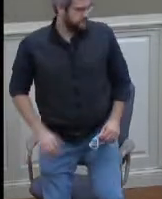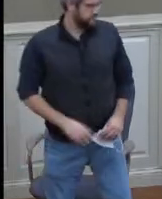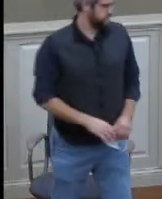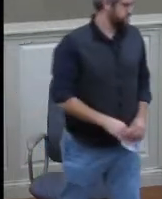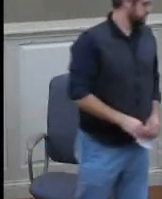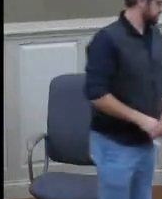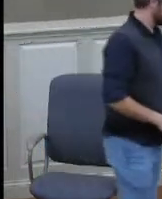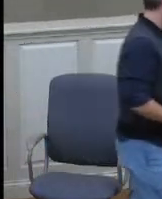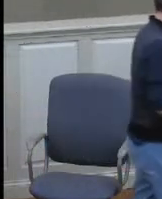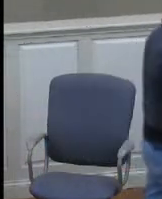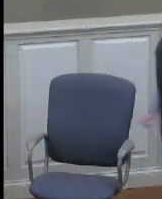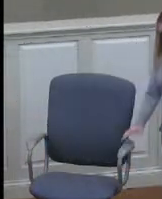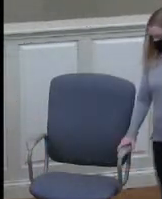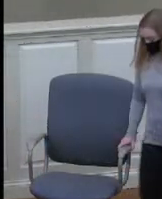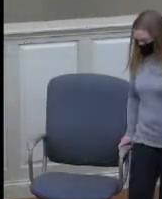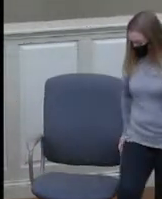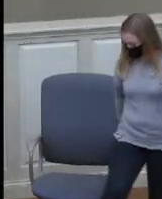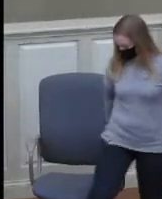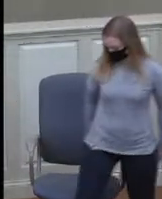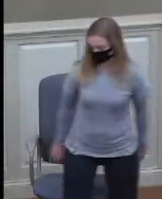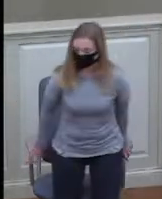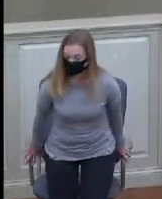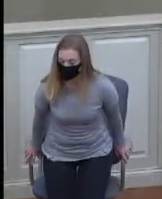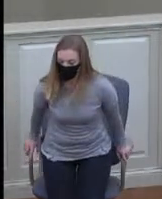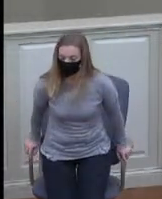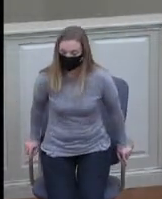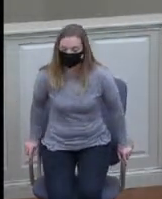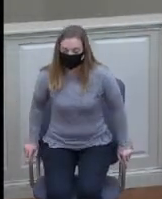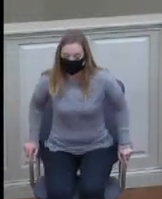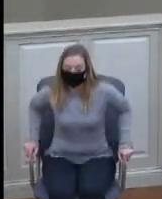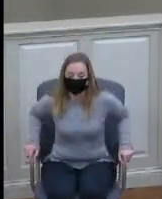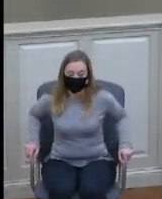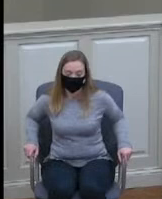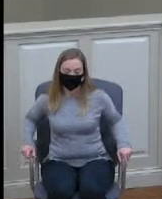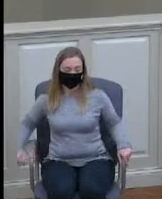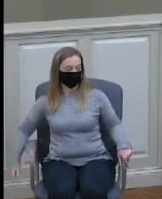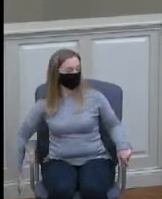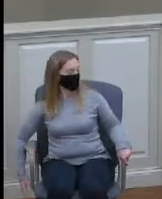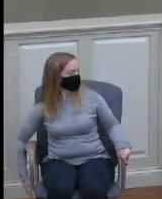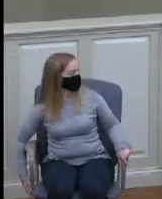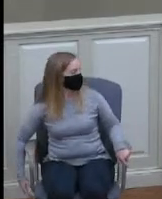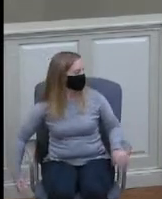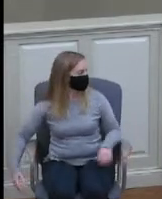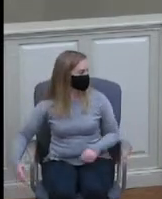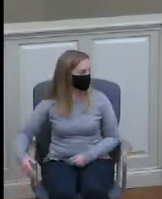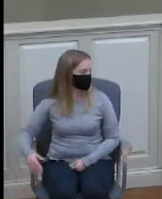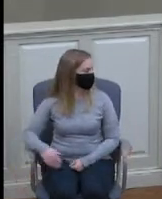sir. You know about that? Right.